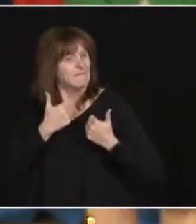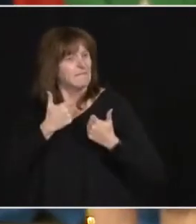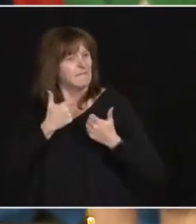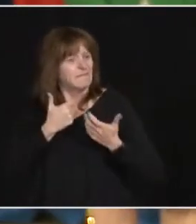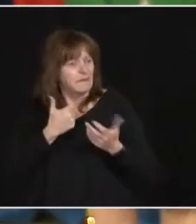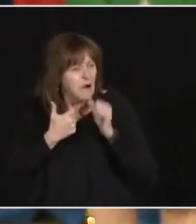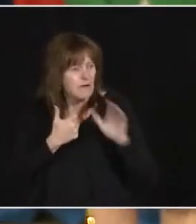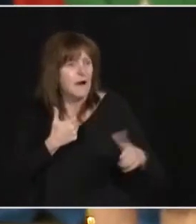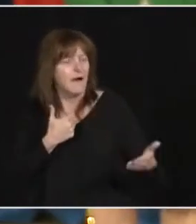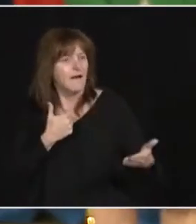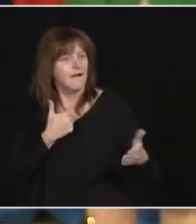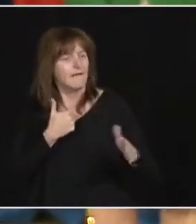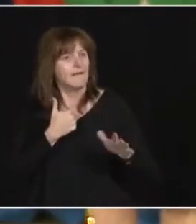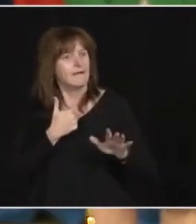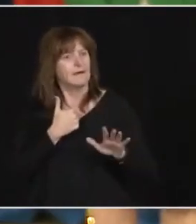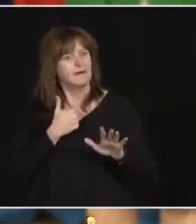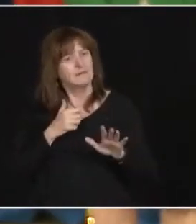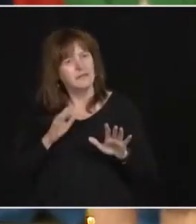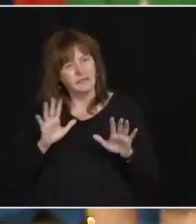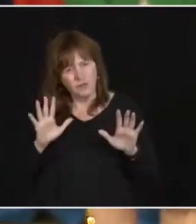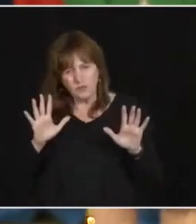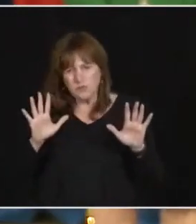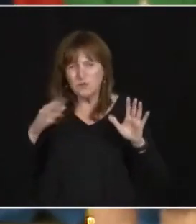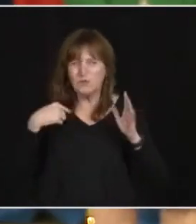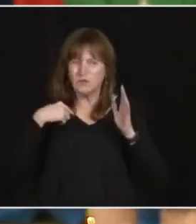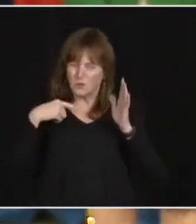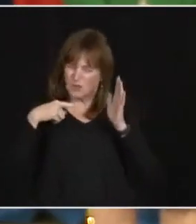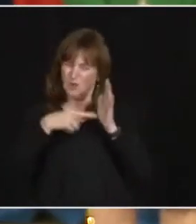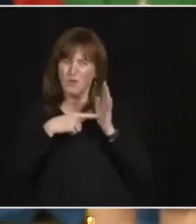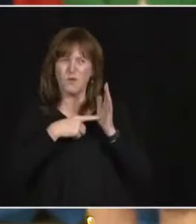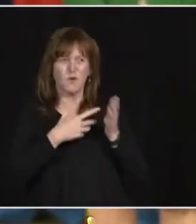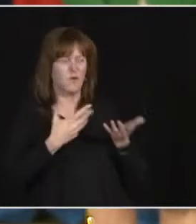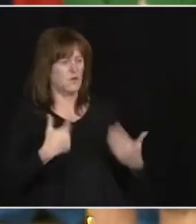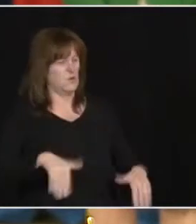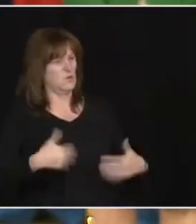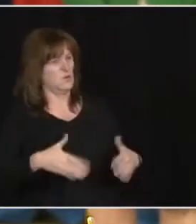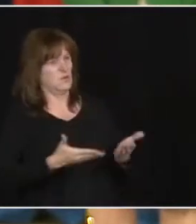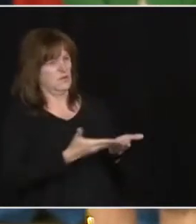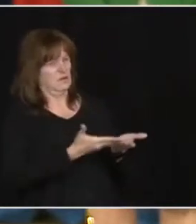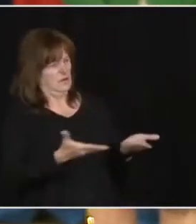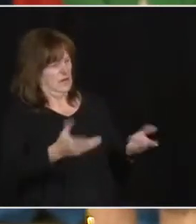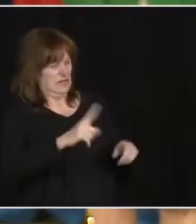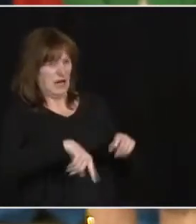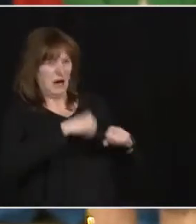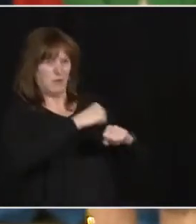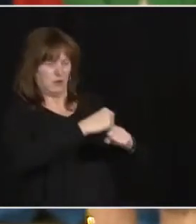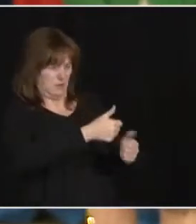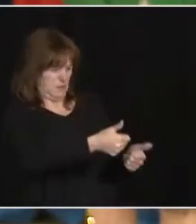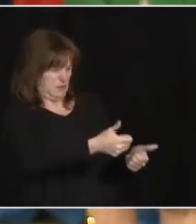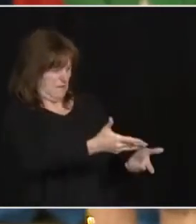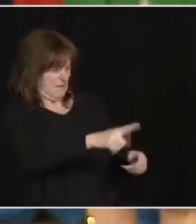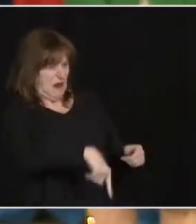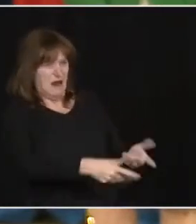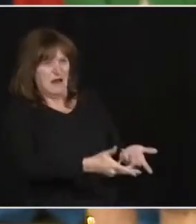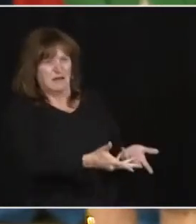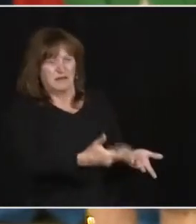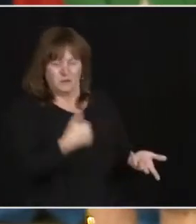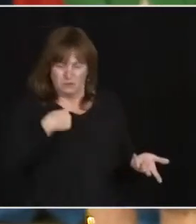them. We owe it to those who cannot defend themselves to do everything in our power.